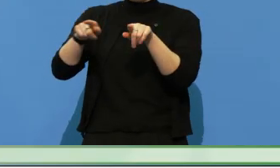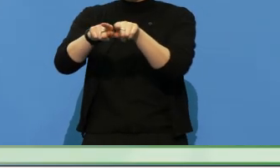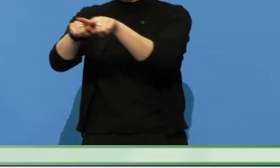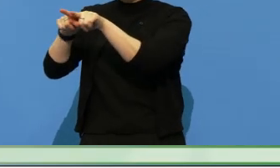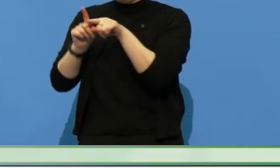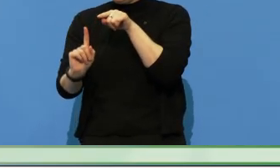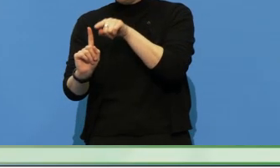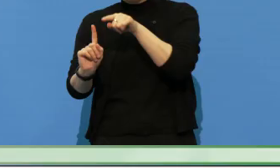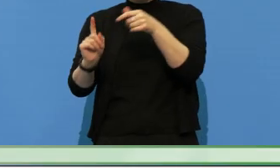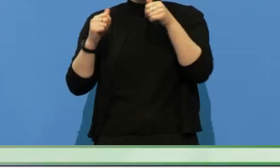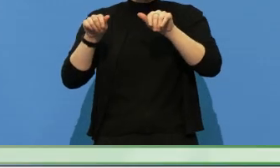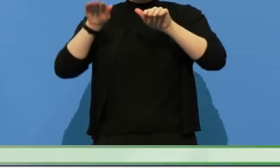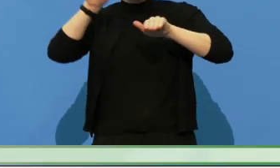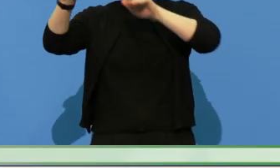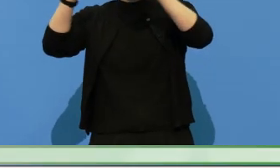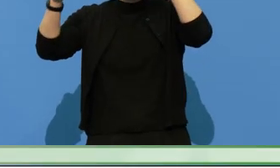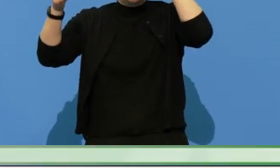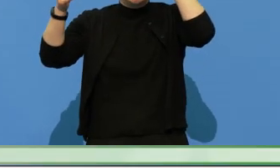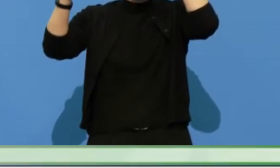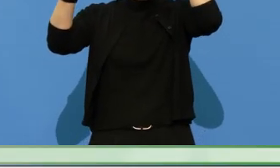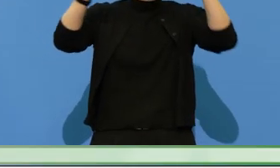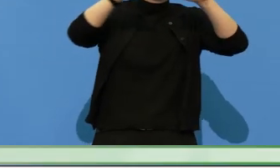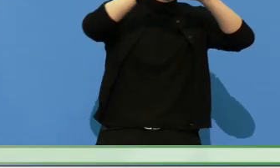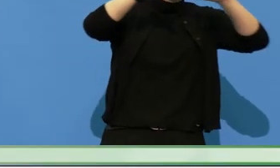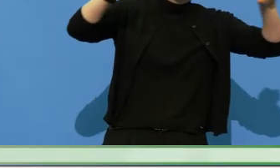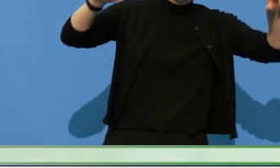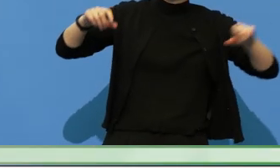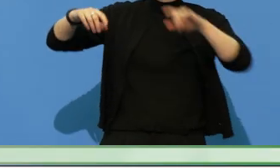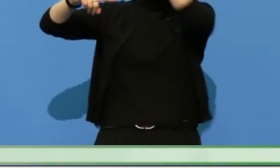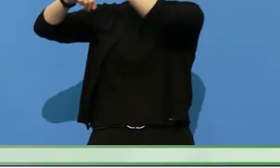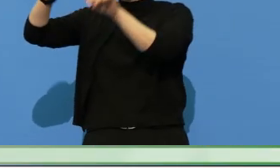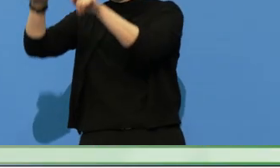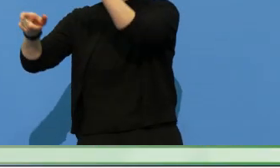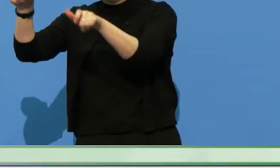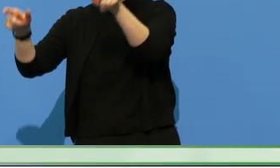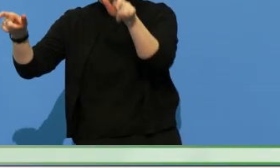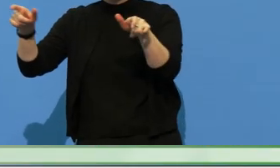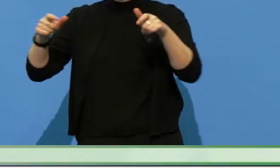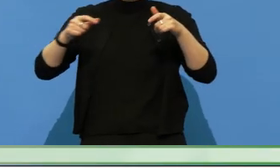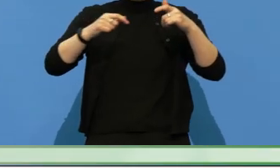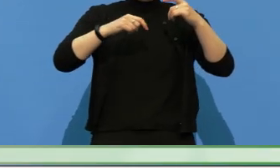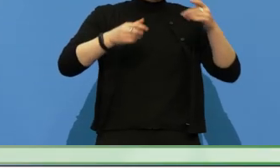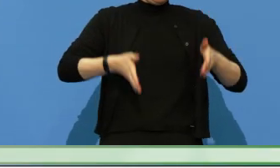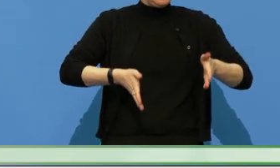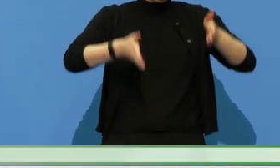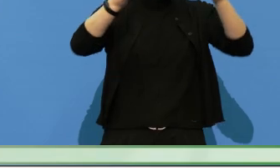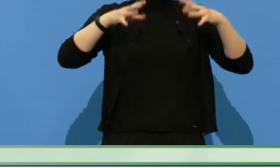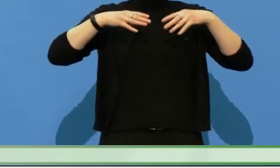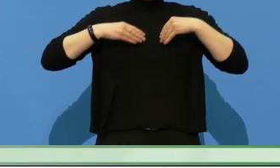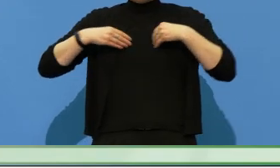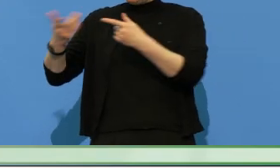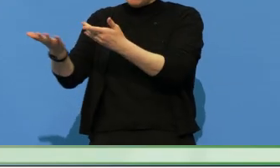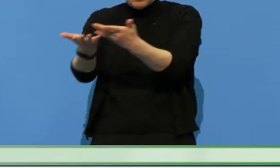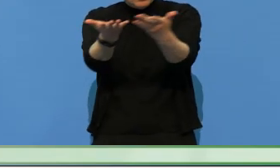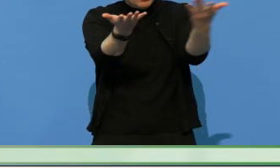design on daily basis to companies, architects, building owners, and